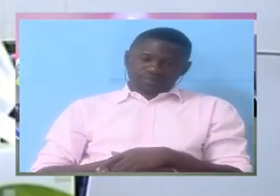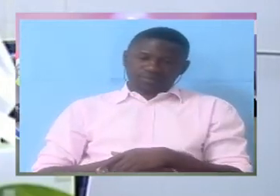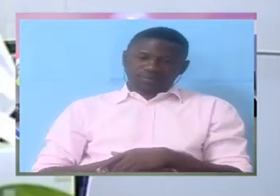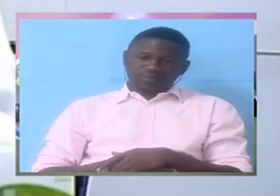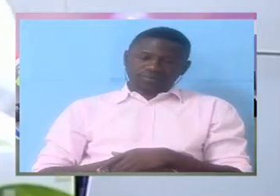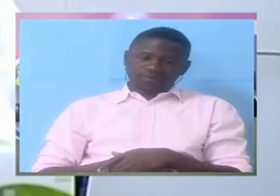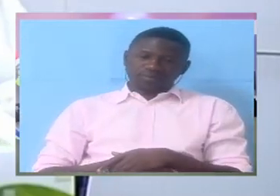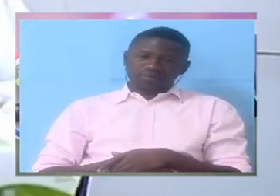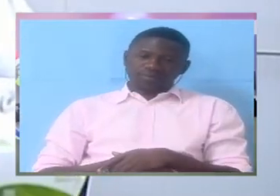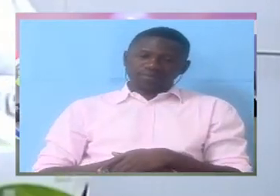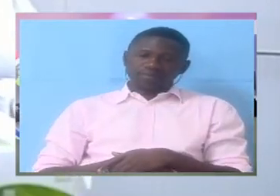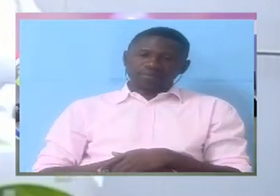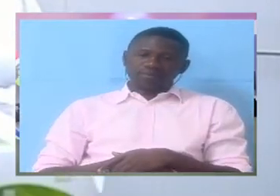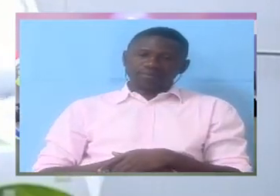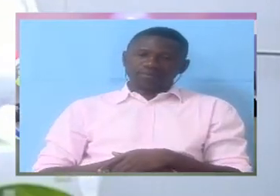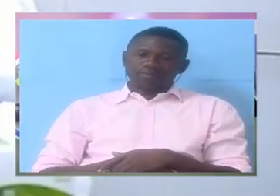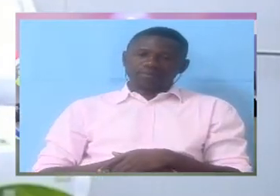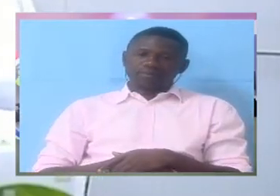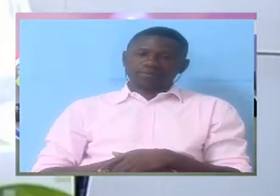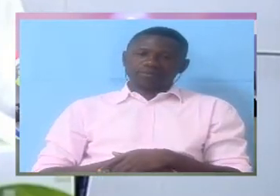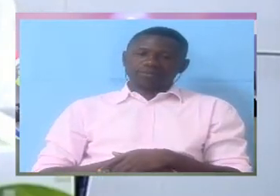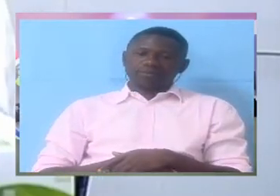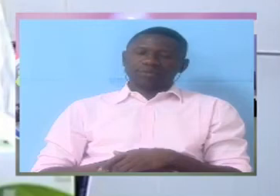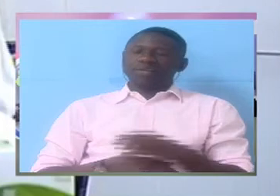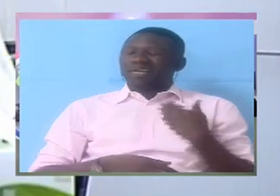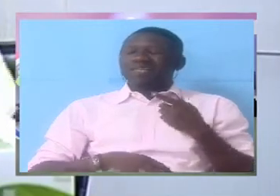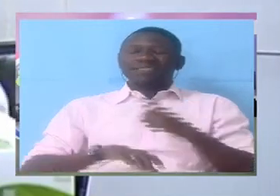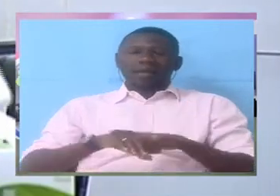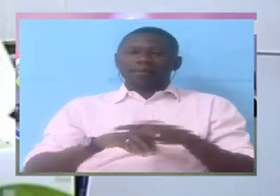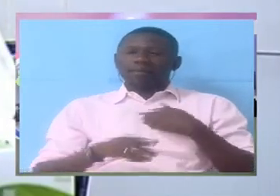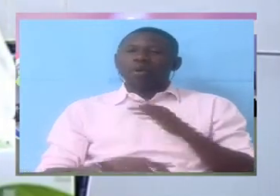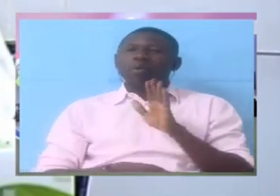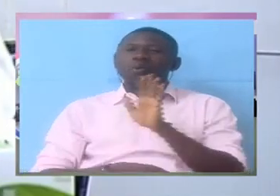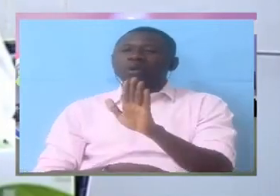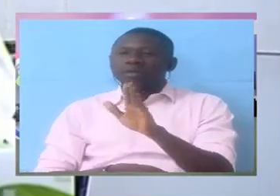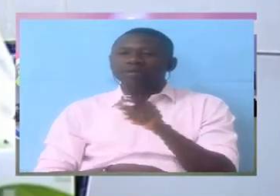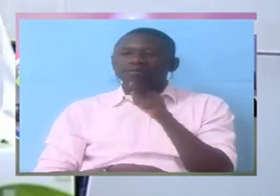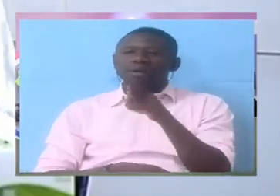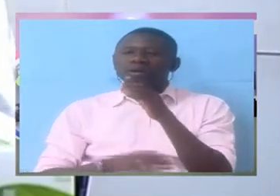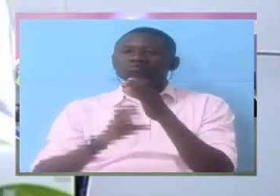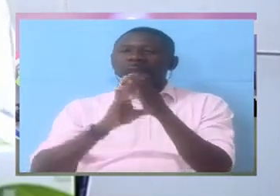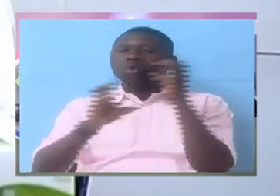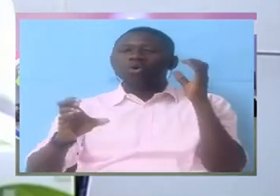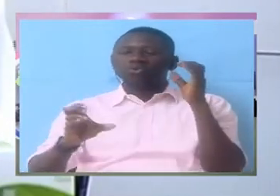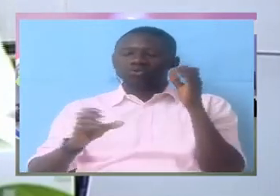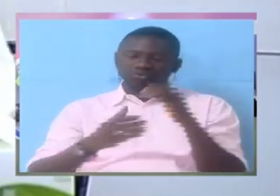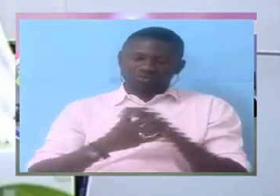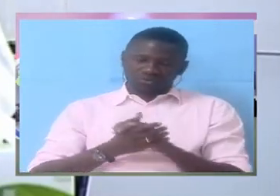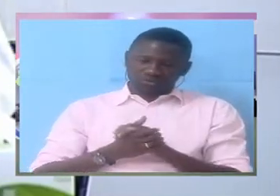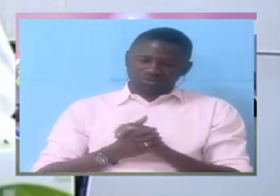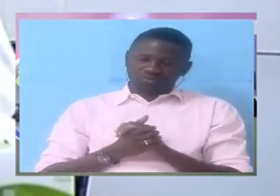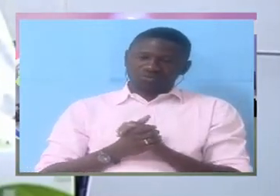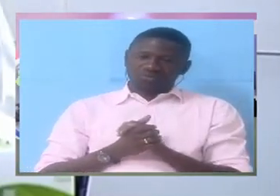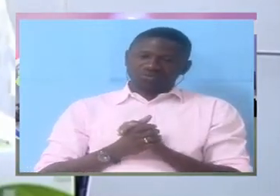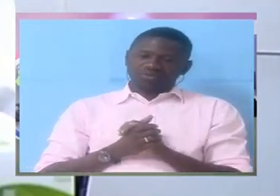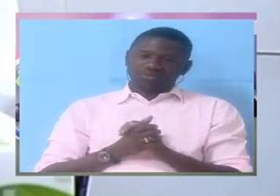tidu kuala. So while I was waiting for that coaster, watu membelo rimpruka o moto batu.